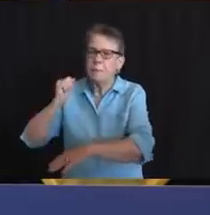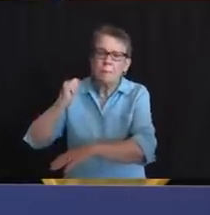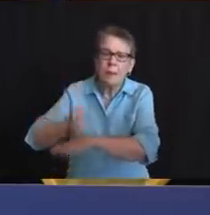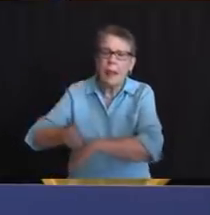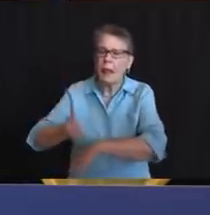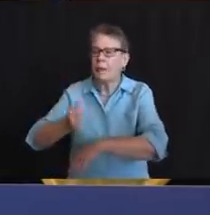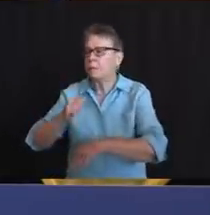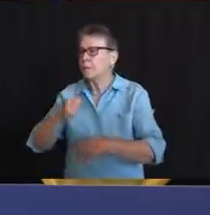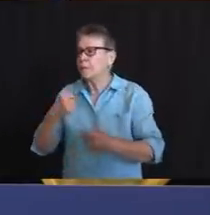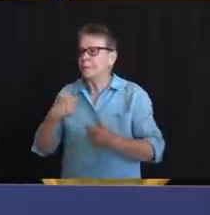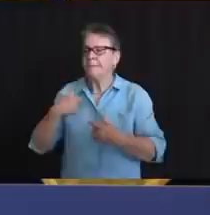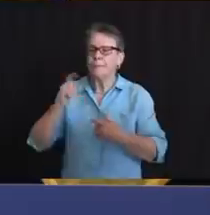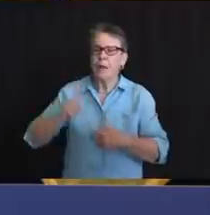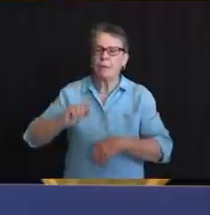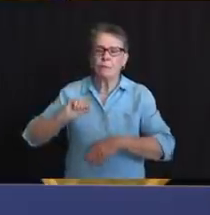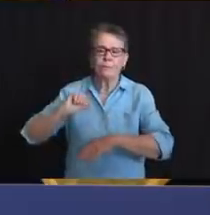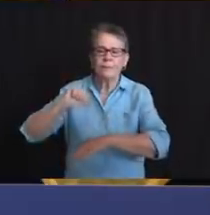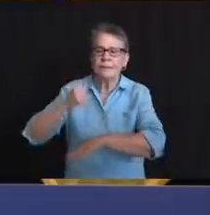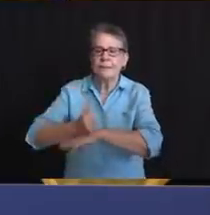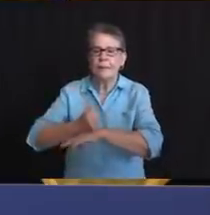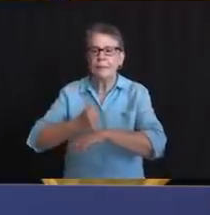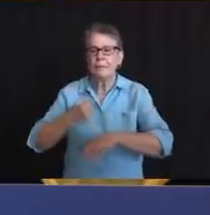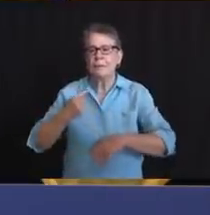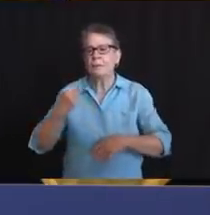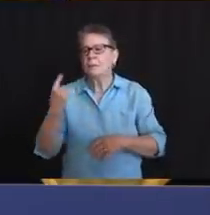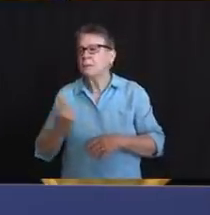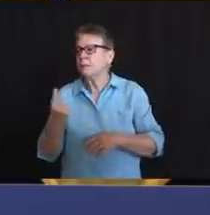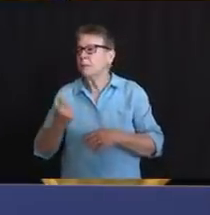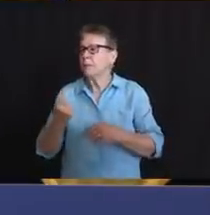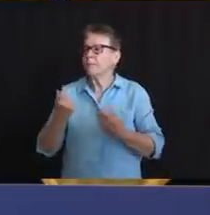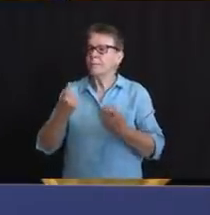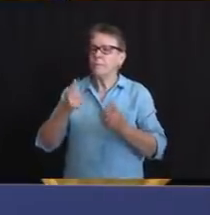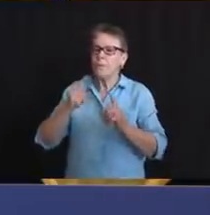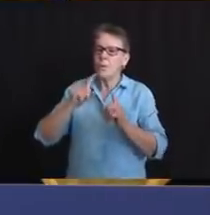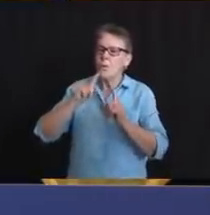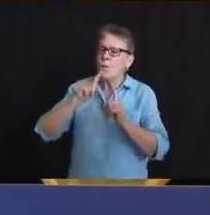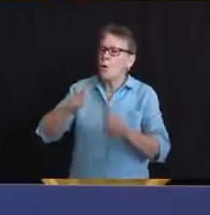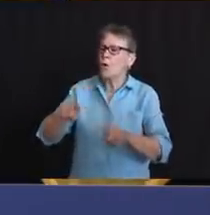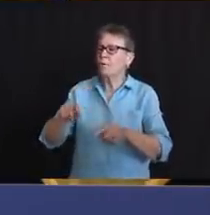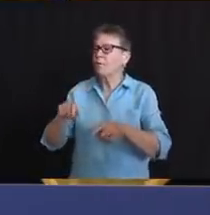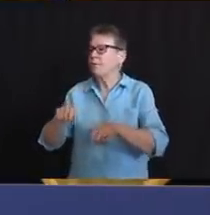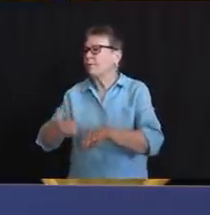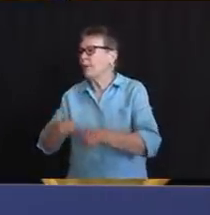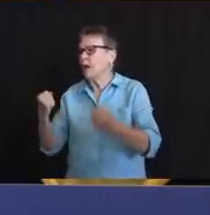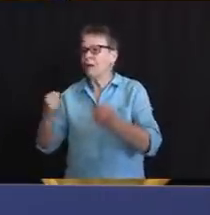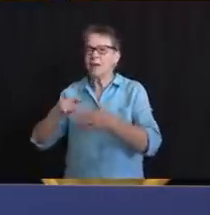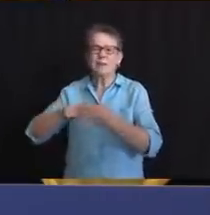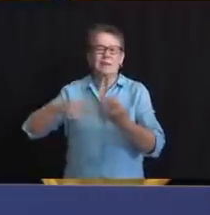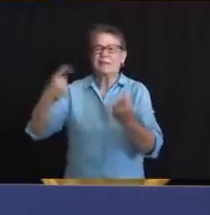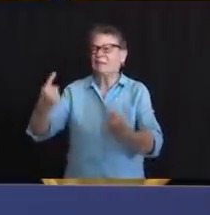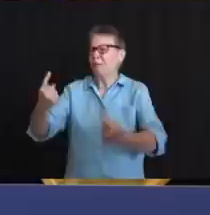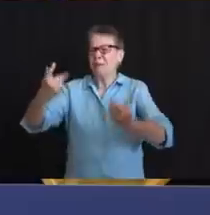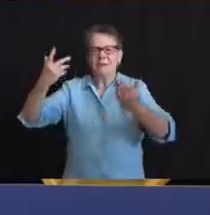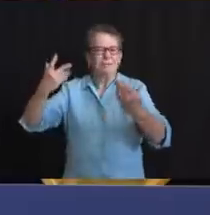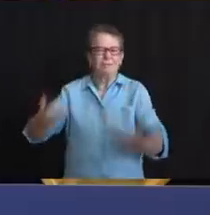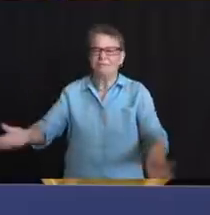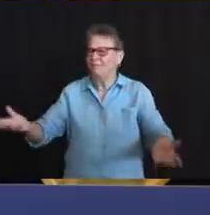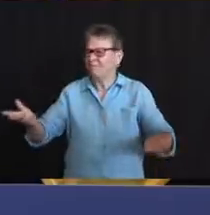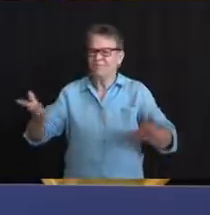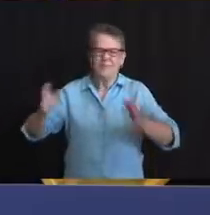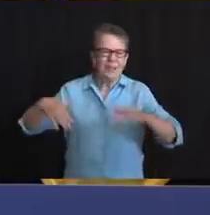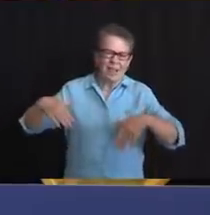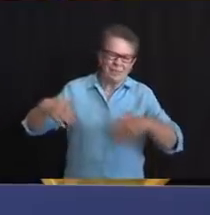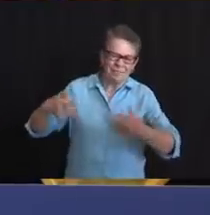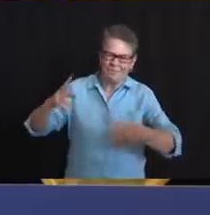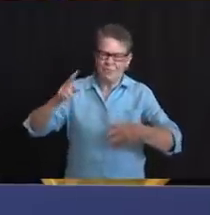But if there's, the thing that I mentioned this earlier, I'll just repeat it. This is sort of the opposite direction. You can't come into my store if